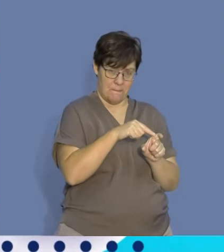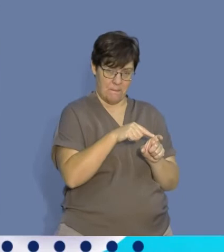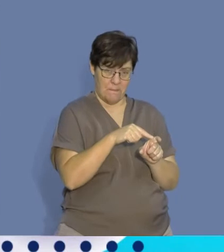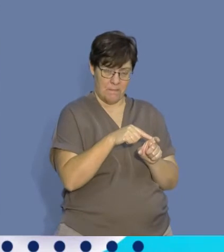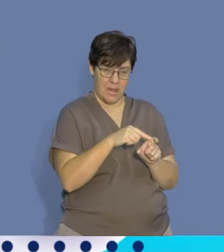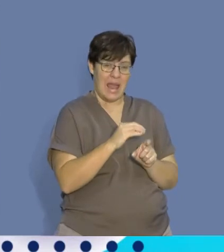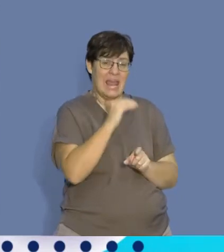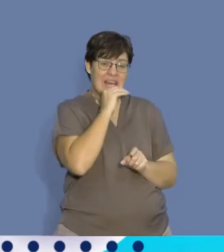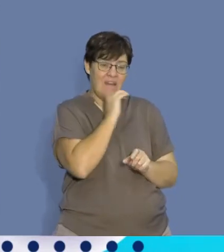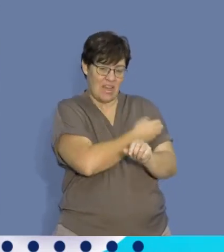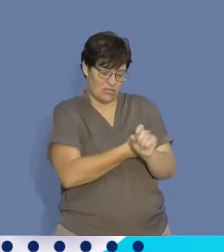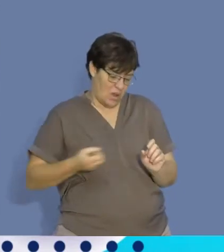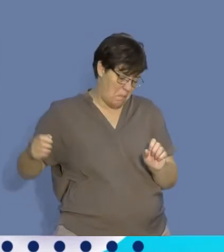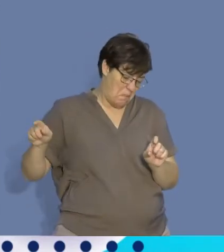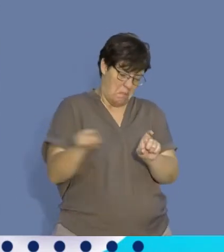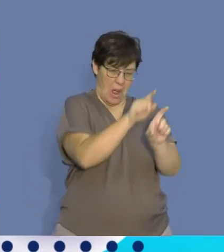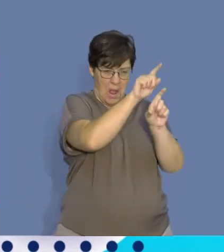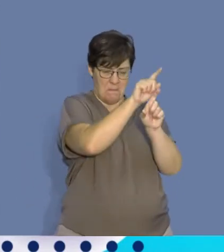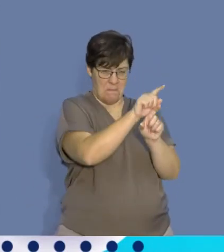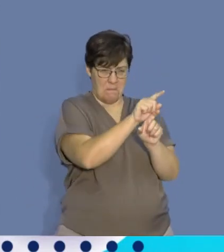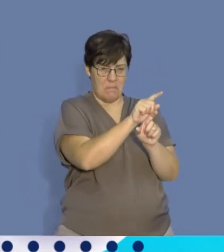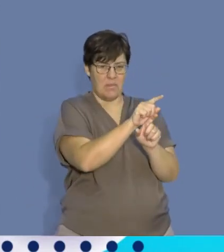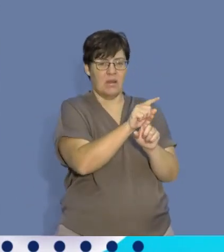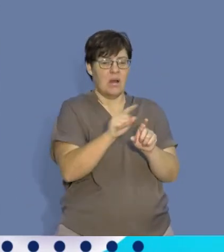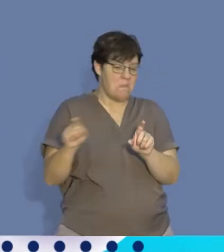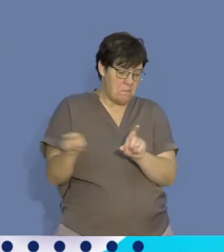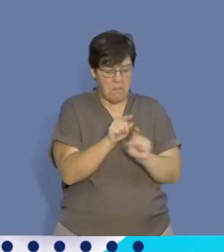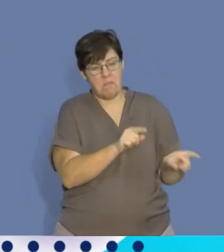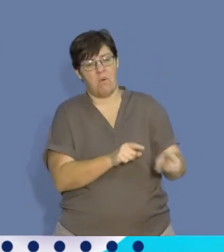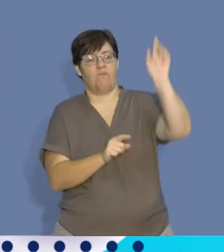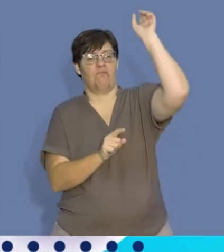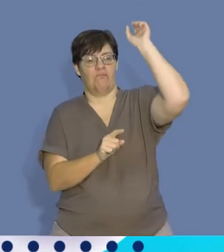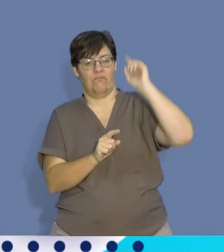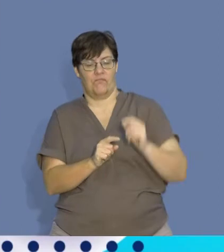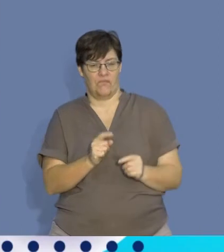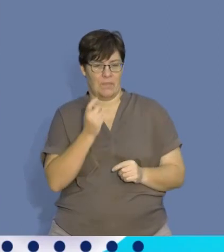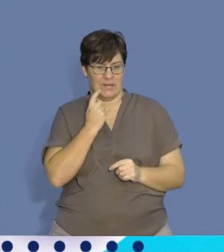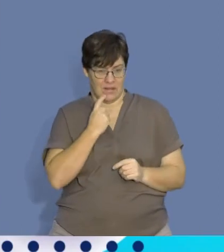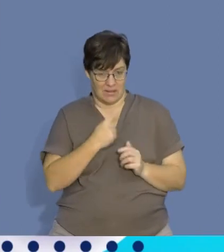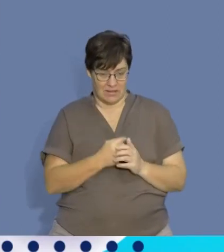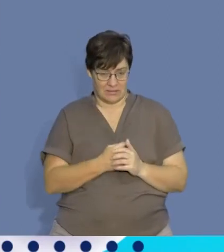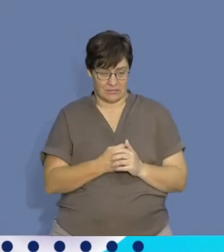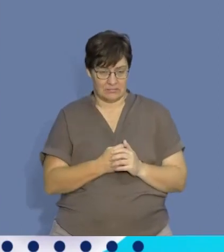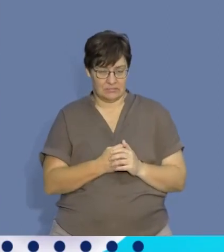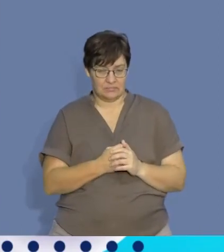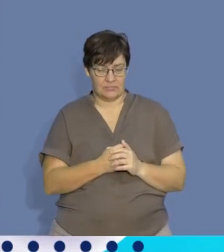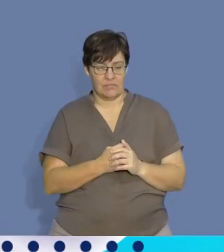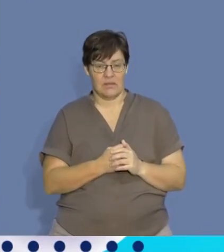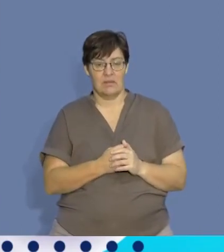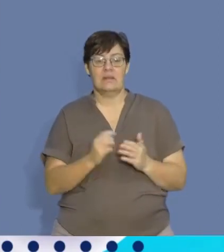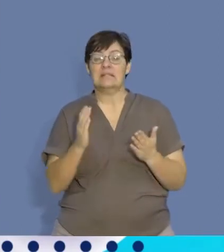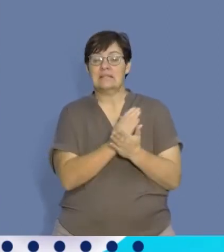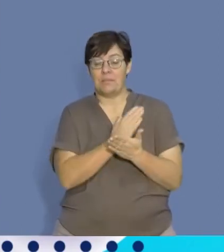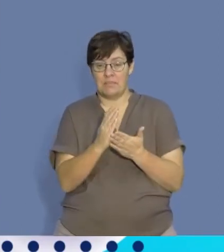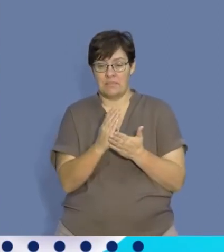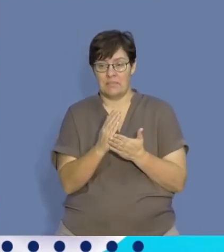enough energy that it smacks the electron out of the metal, okay? Sometimes it